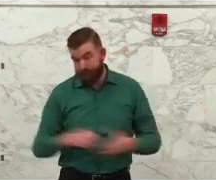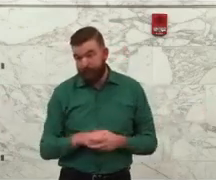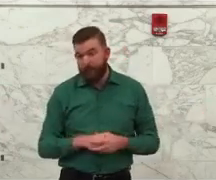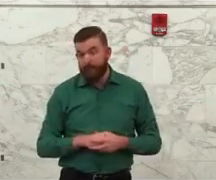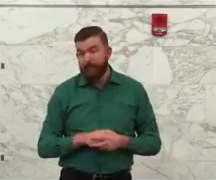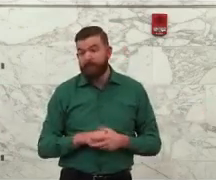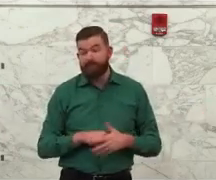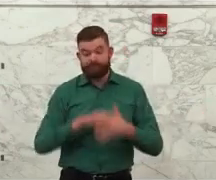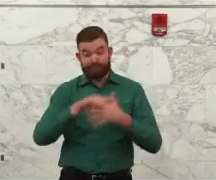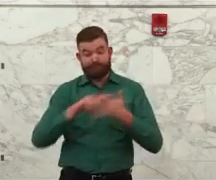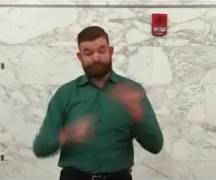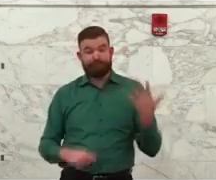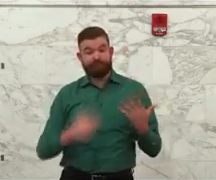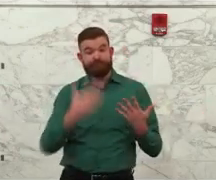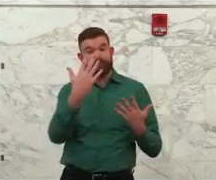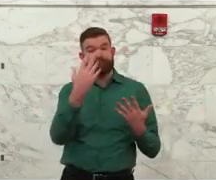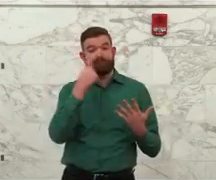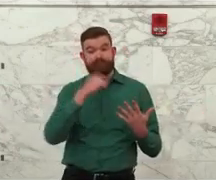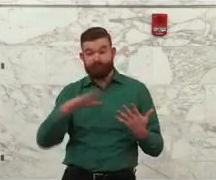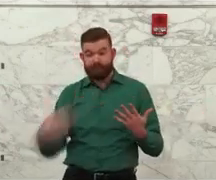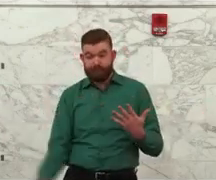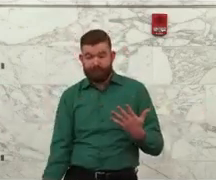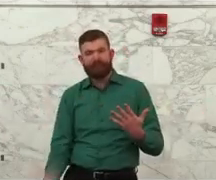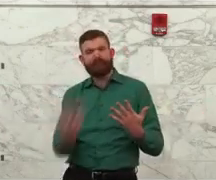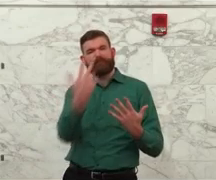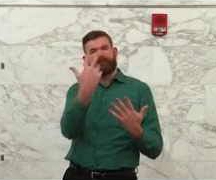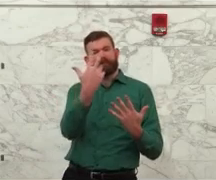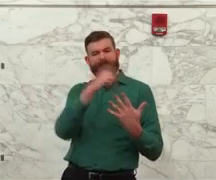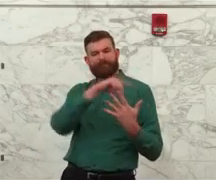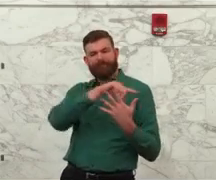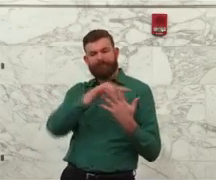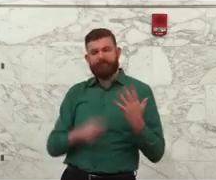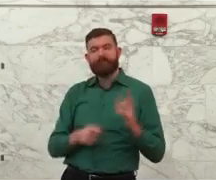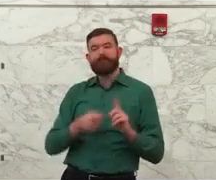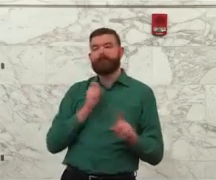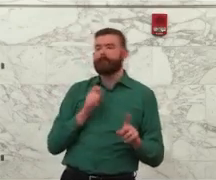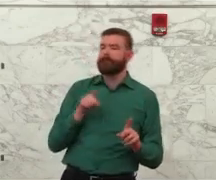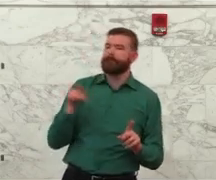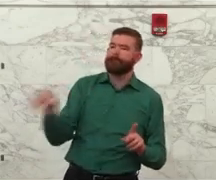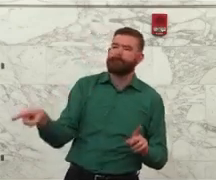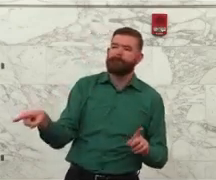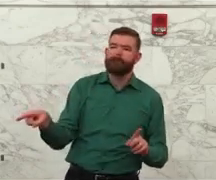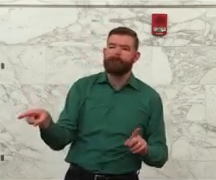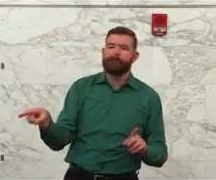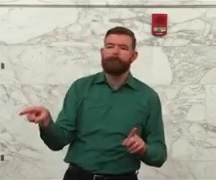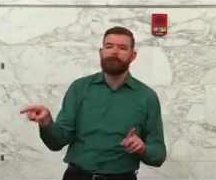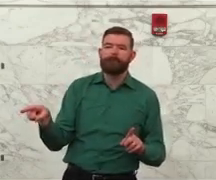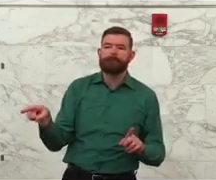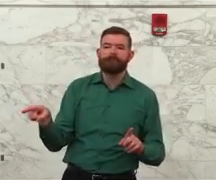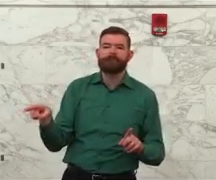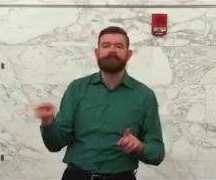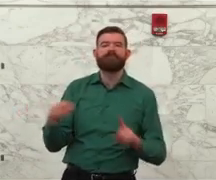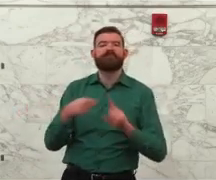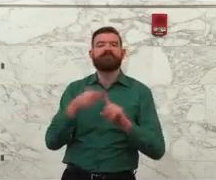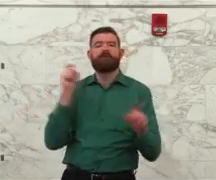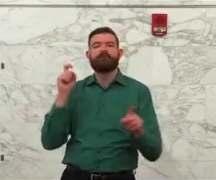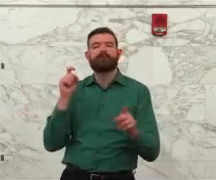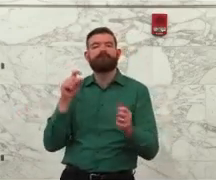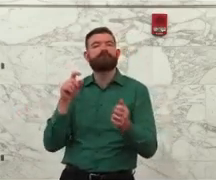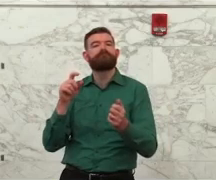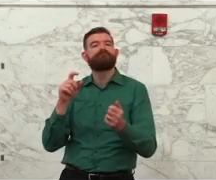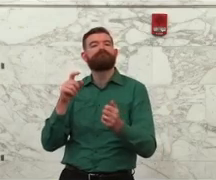5, 3 are from post-acute facilities, either long-term care or rehab. So we're looking